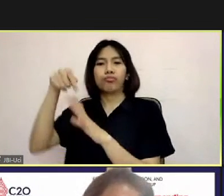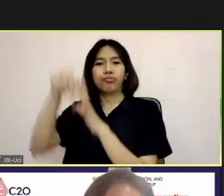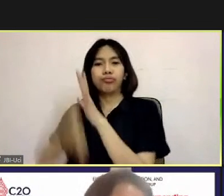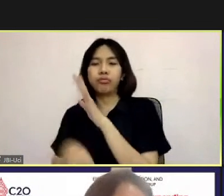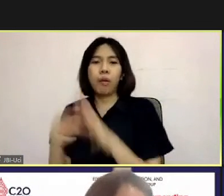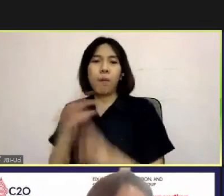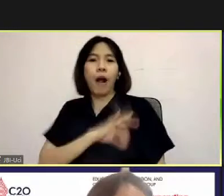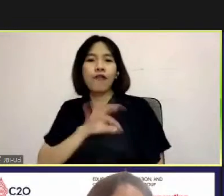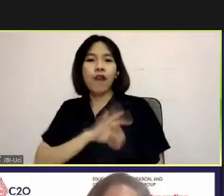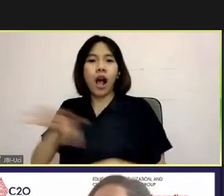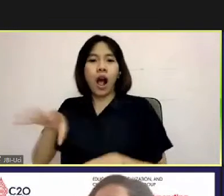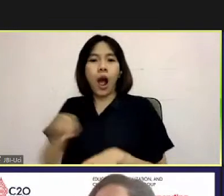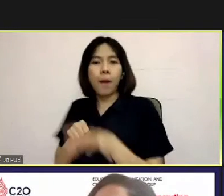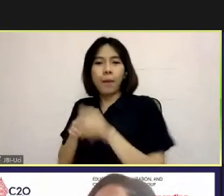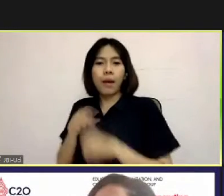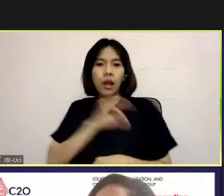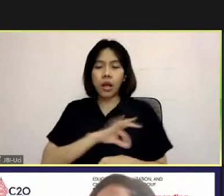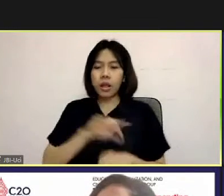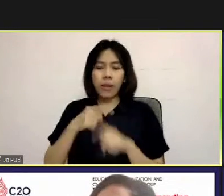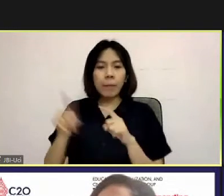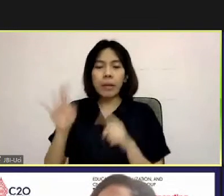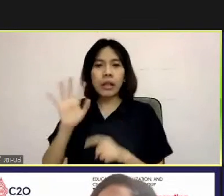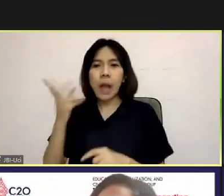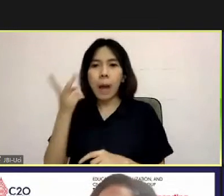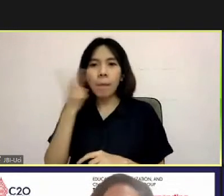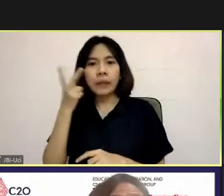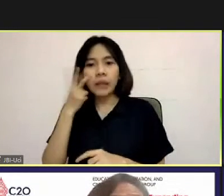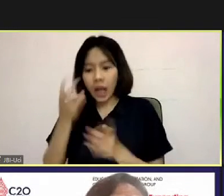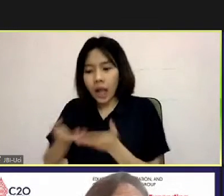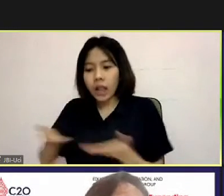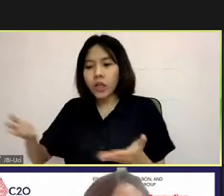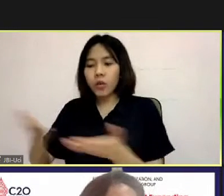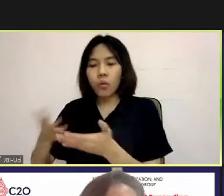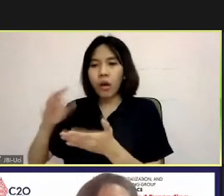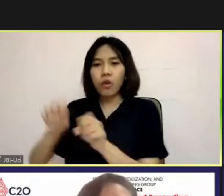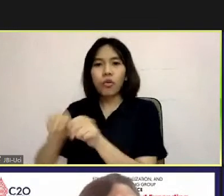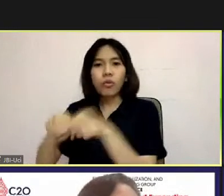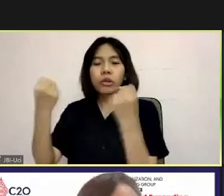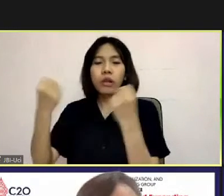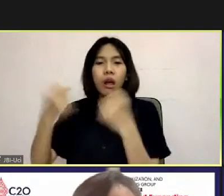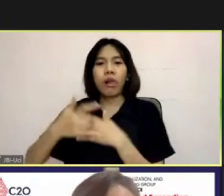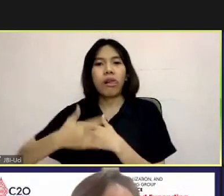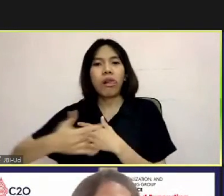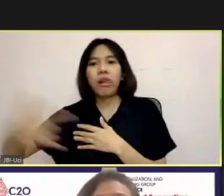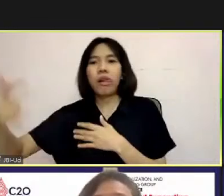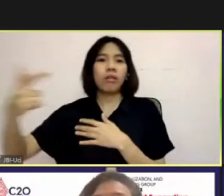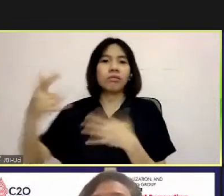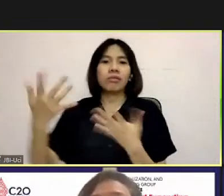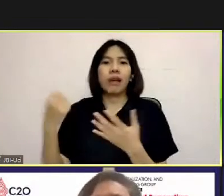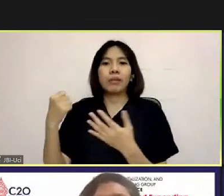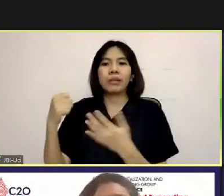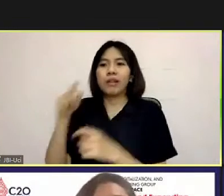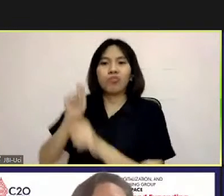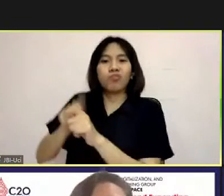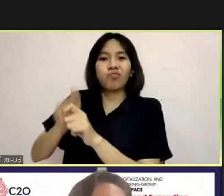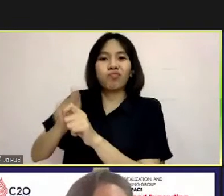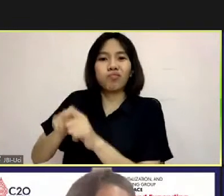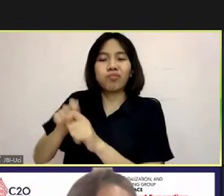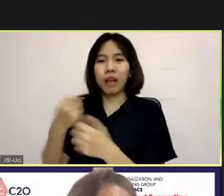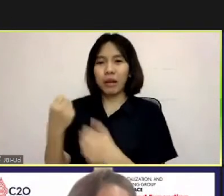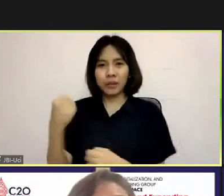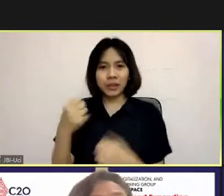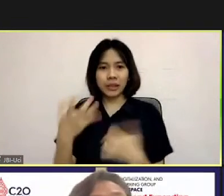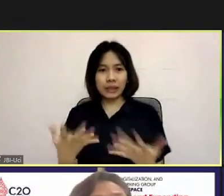doing things to protect the sustainable recovery for the situation